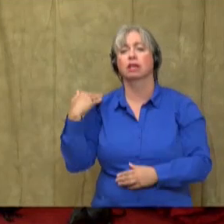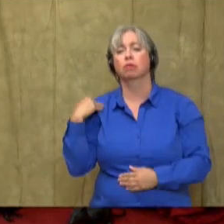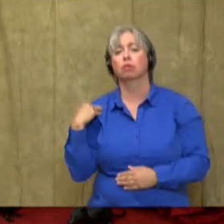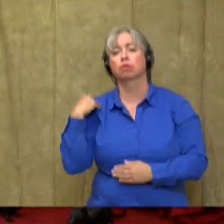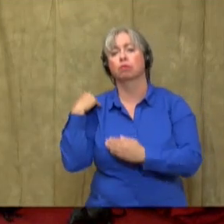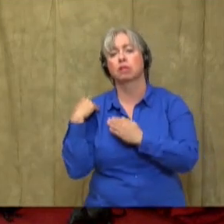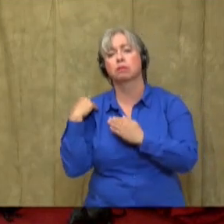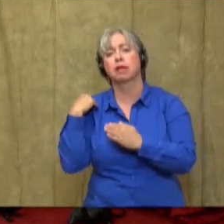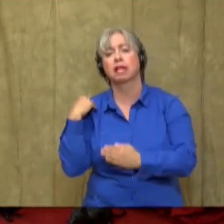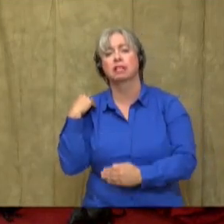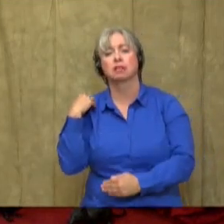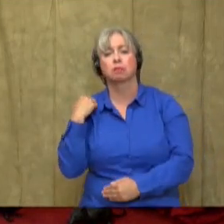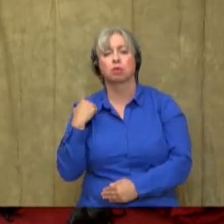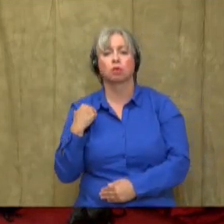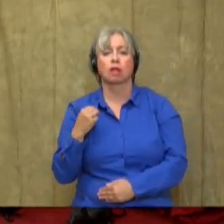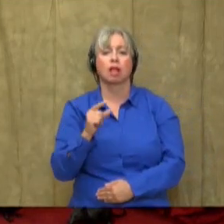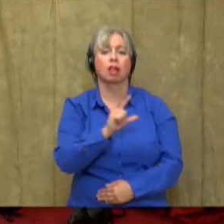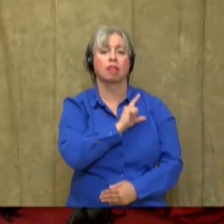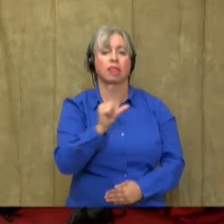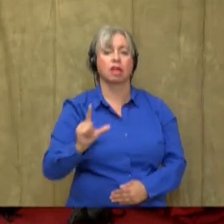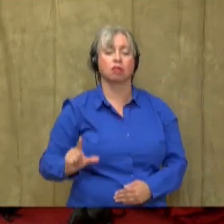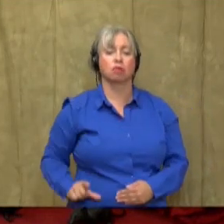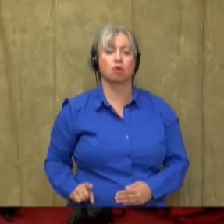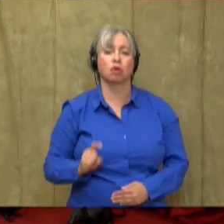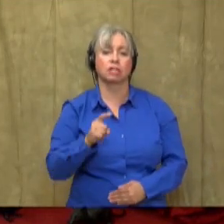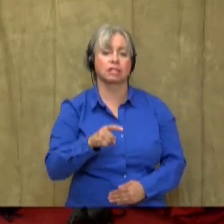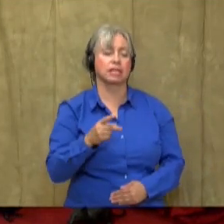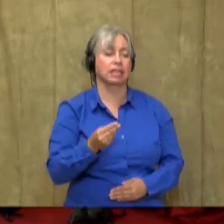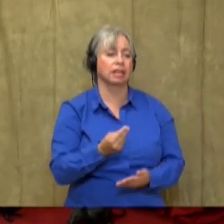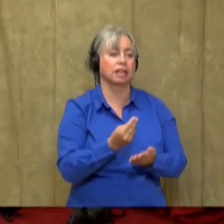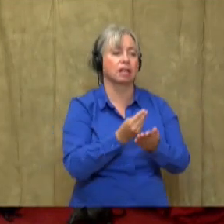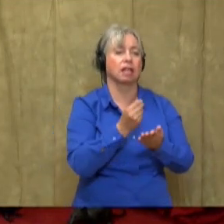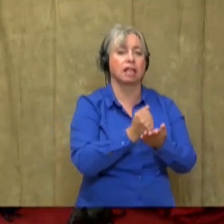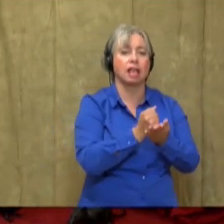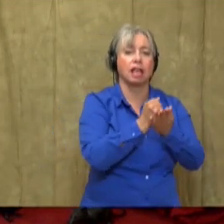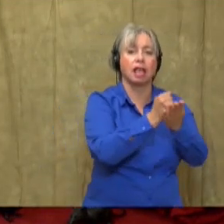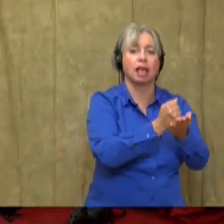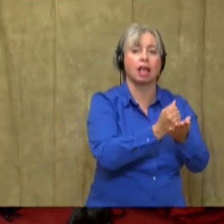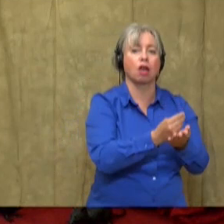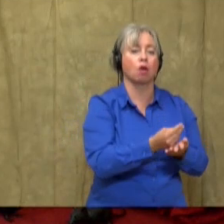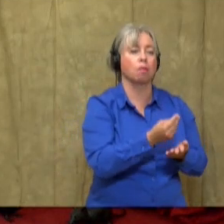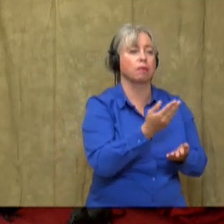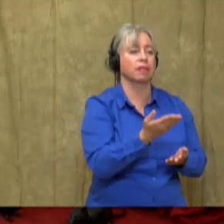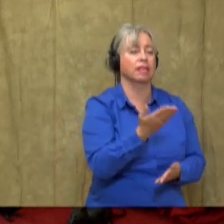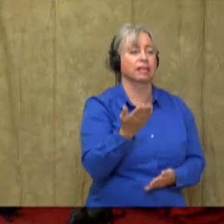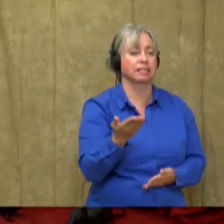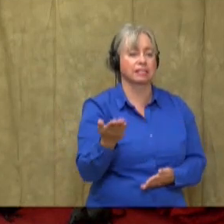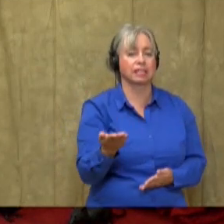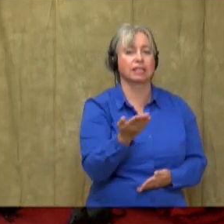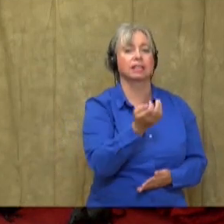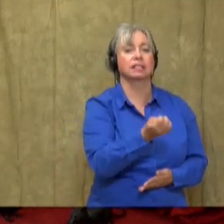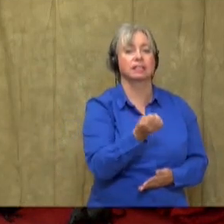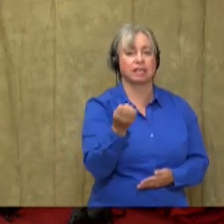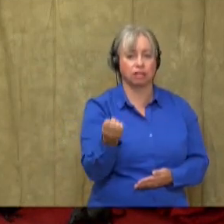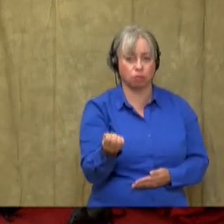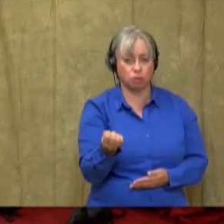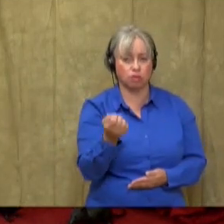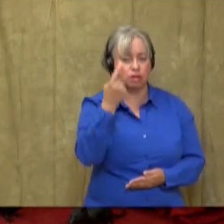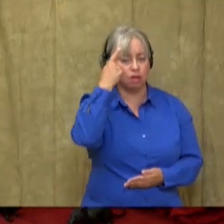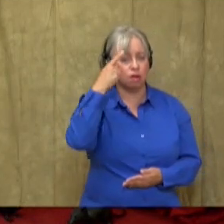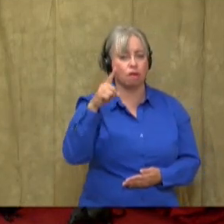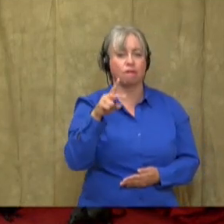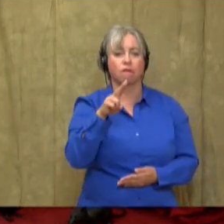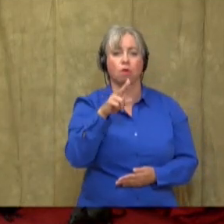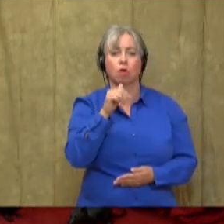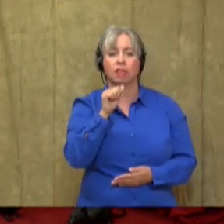doing. The lords had to send help and supplies and provide things for the vassals. The vassals